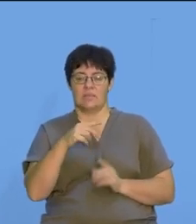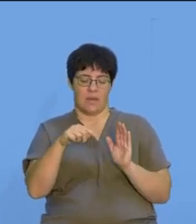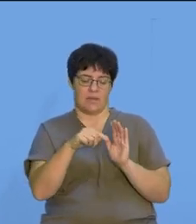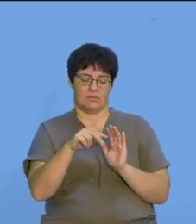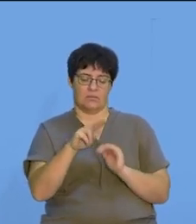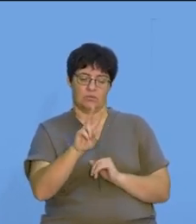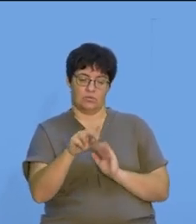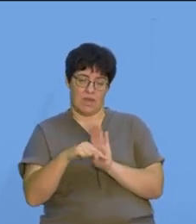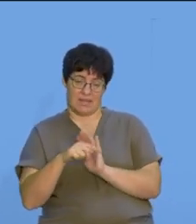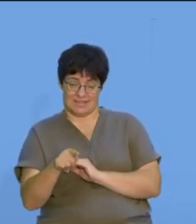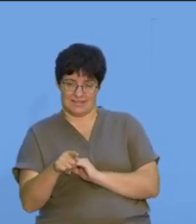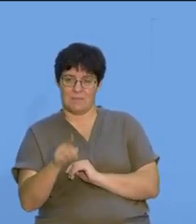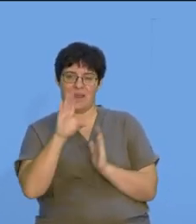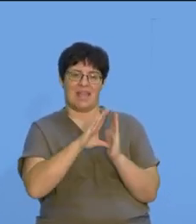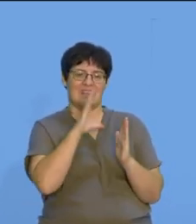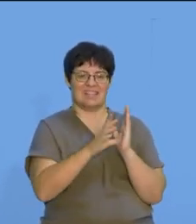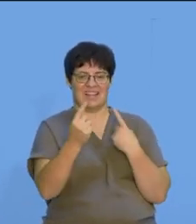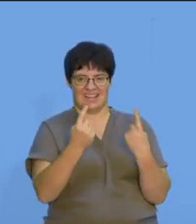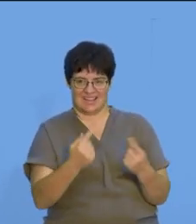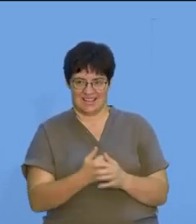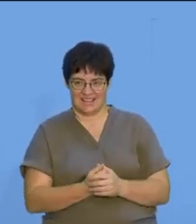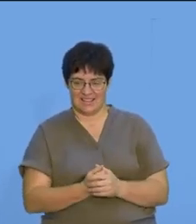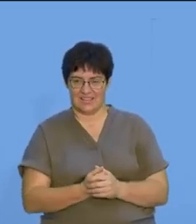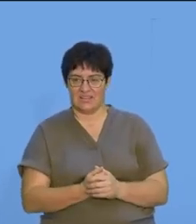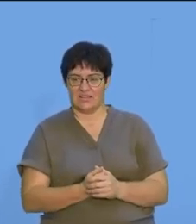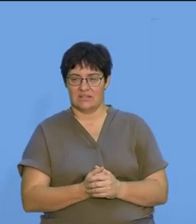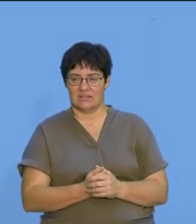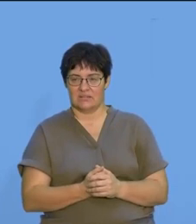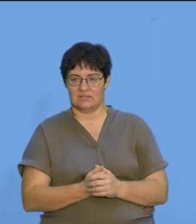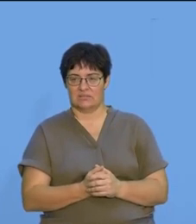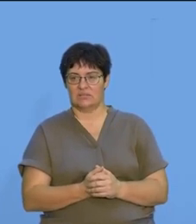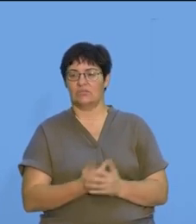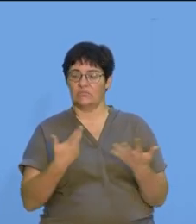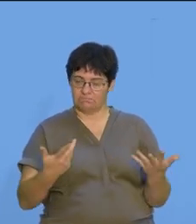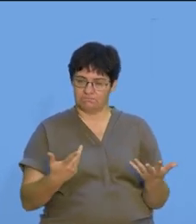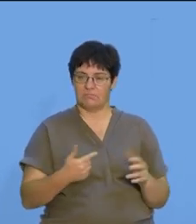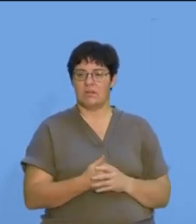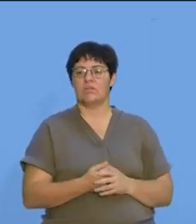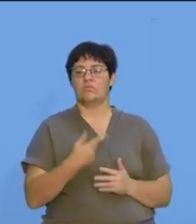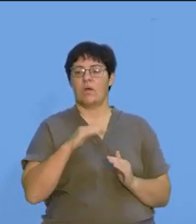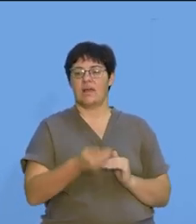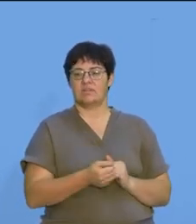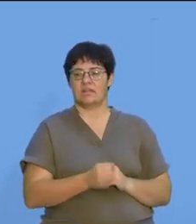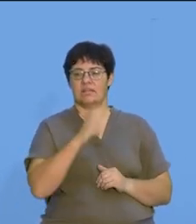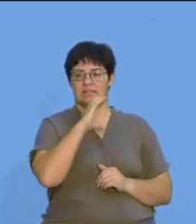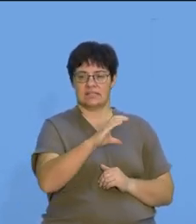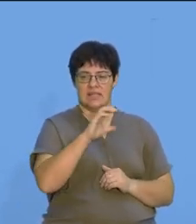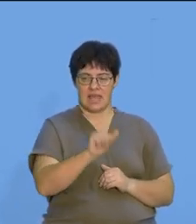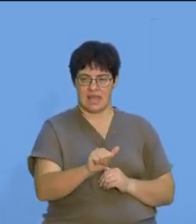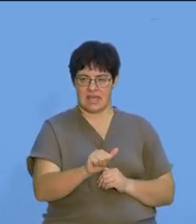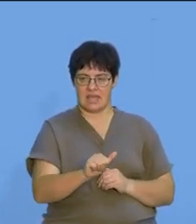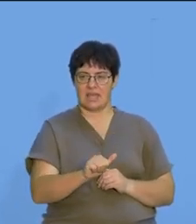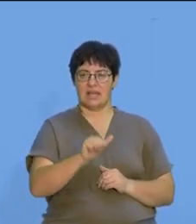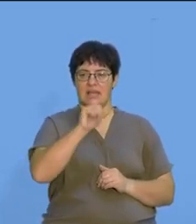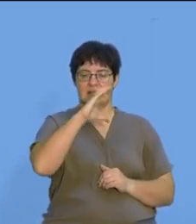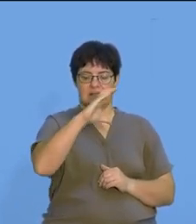okay? So calcium carbonate, calcium is 2+, and then the carbonate has a charge of 2-. So that works out. So we would